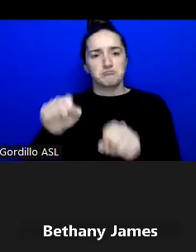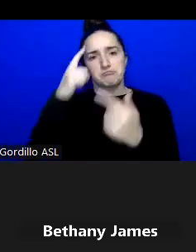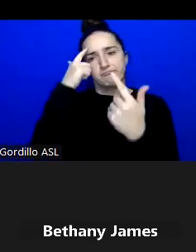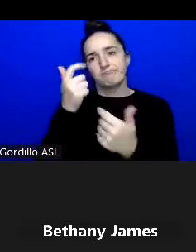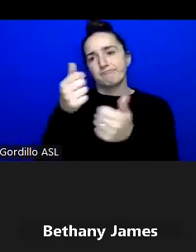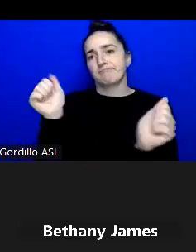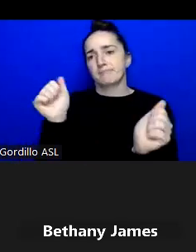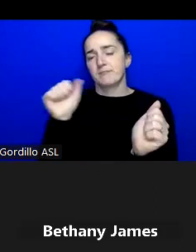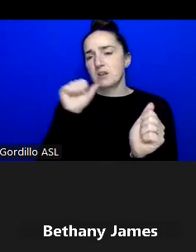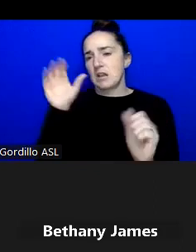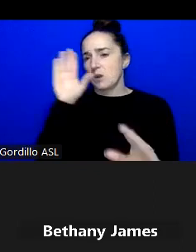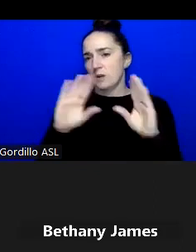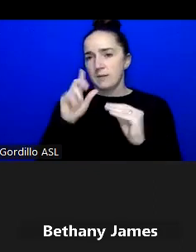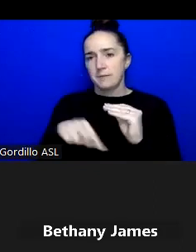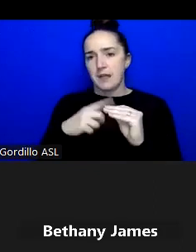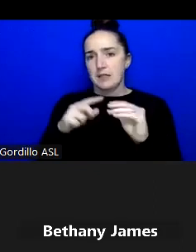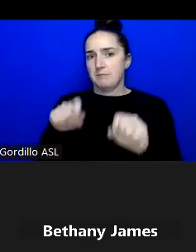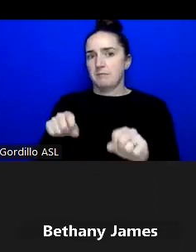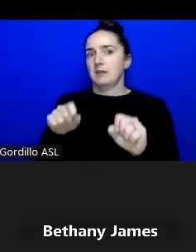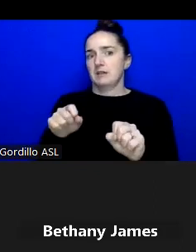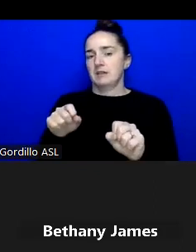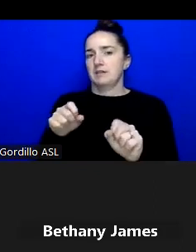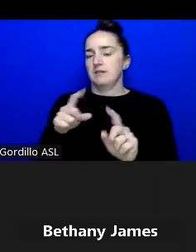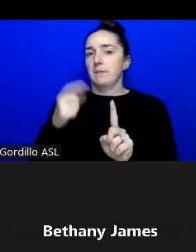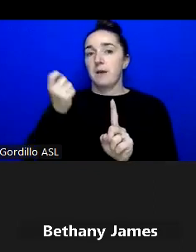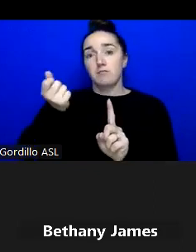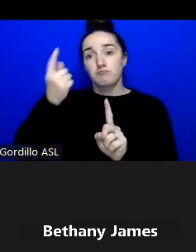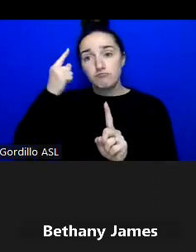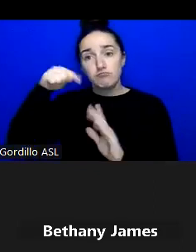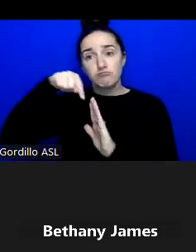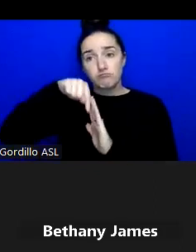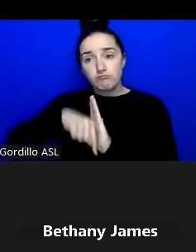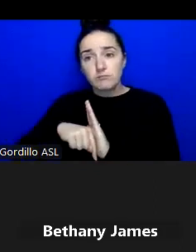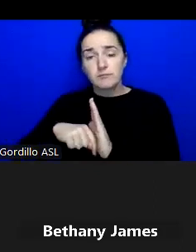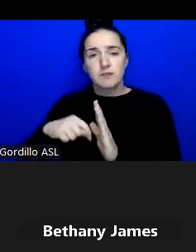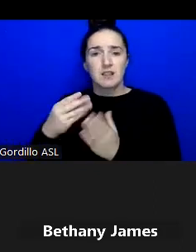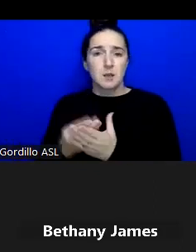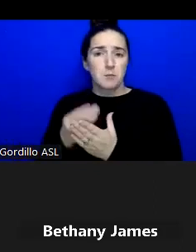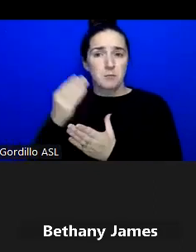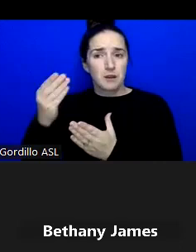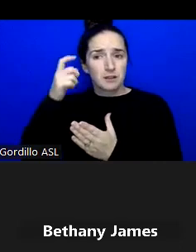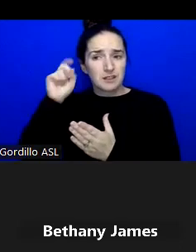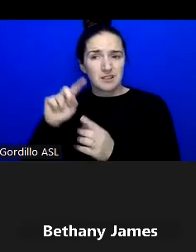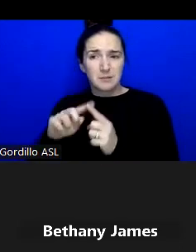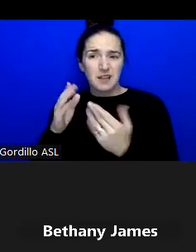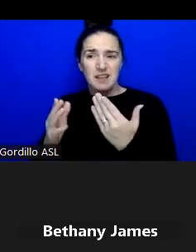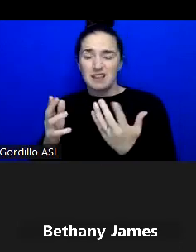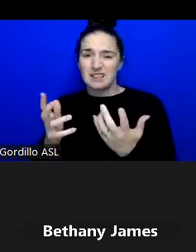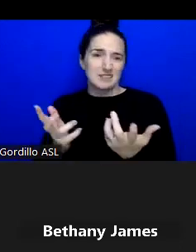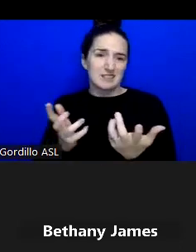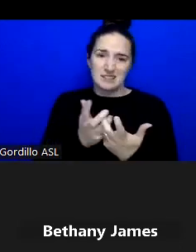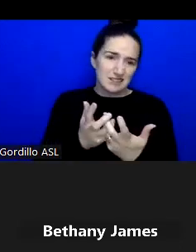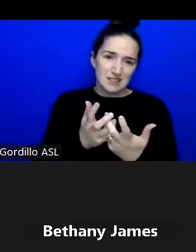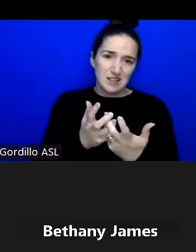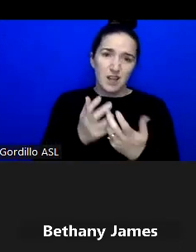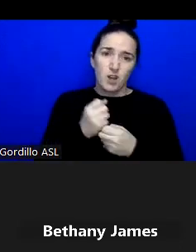to understand the implications of a device that might be inappropriate for somebody that could potentially cause more damage to their